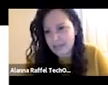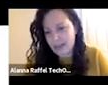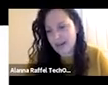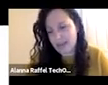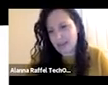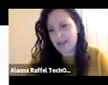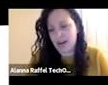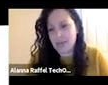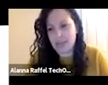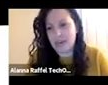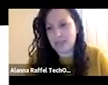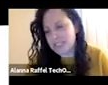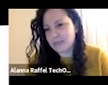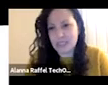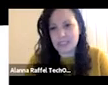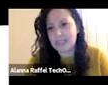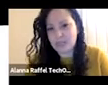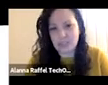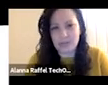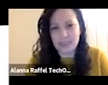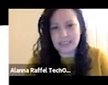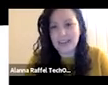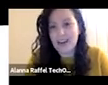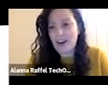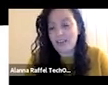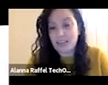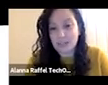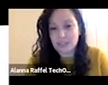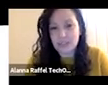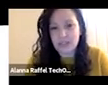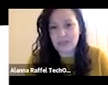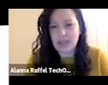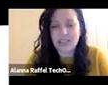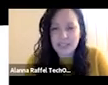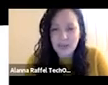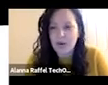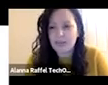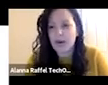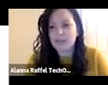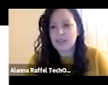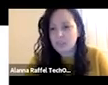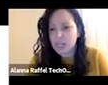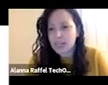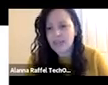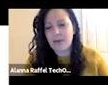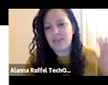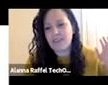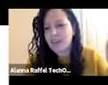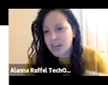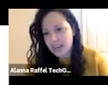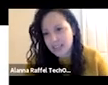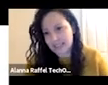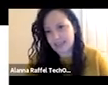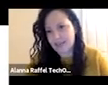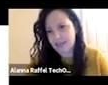stuff that I think commonly OTs and PTs and speech therapists are very used to. It may cost a little more and require some training. And then we have that